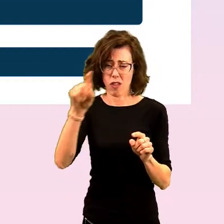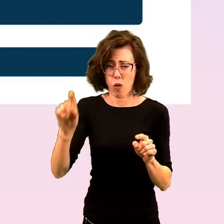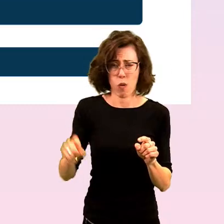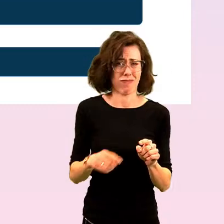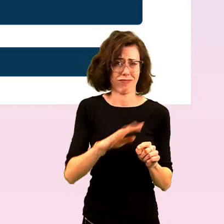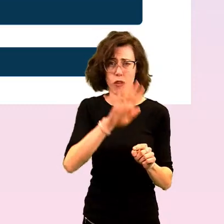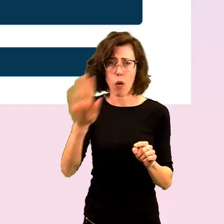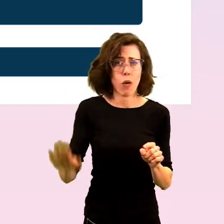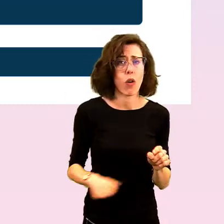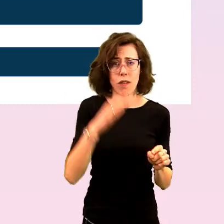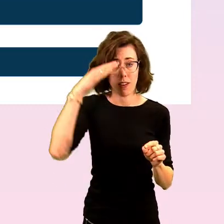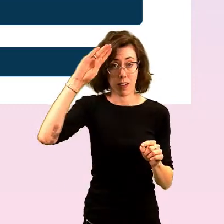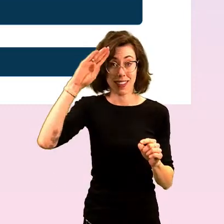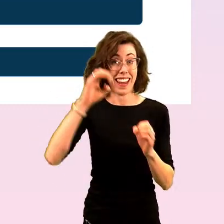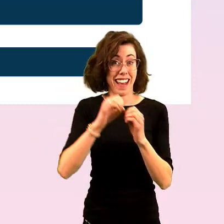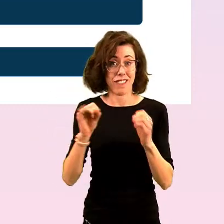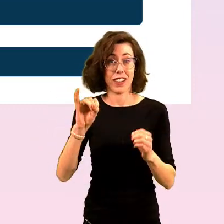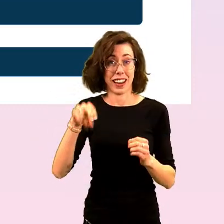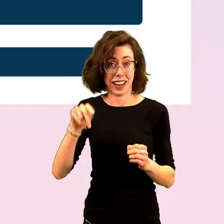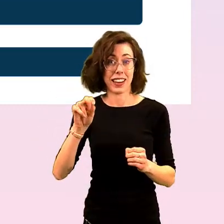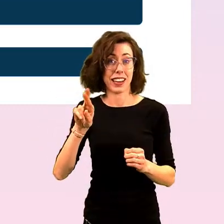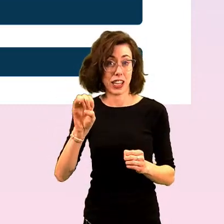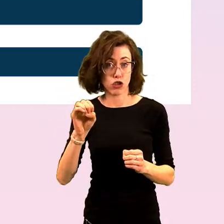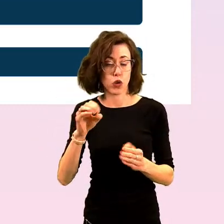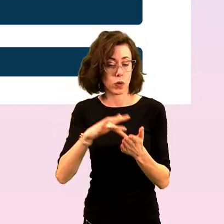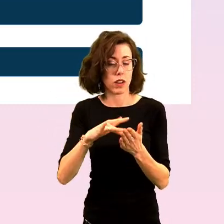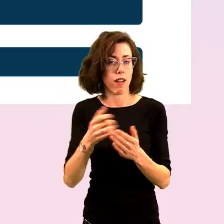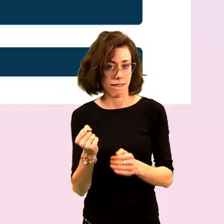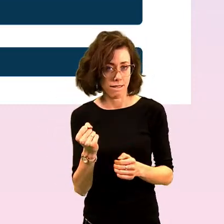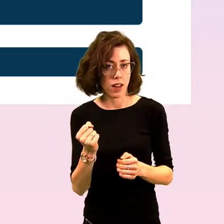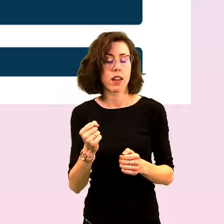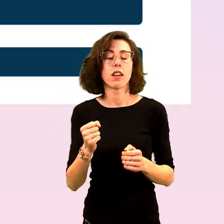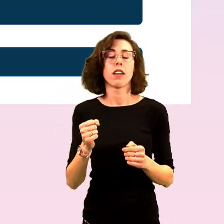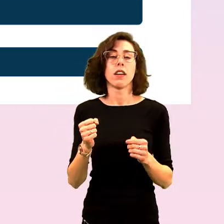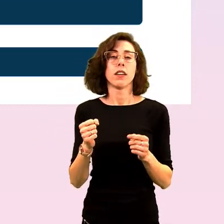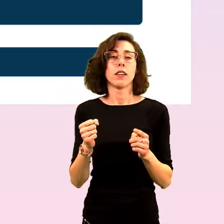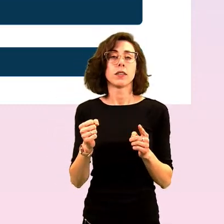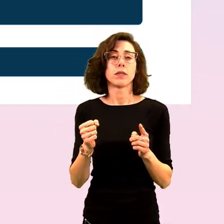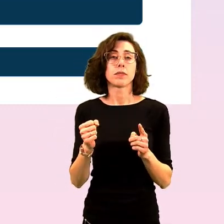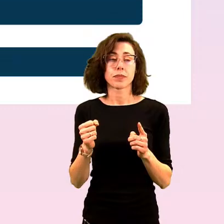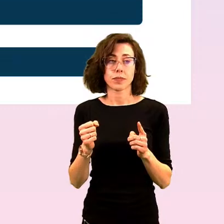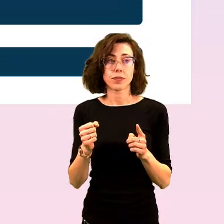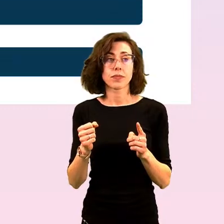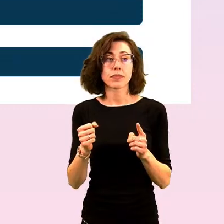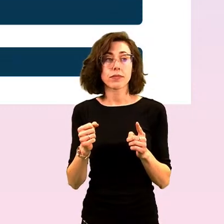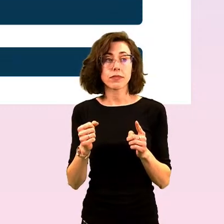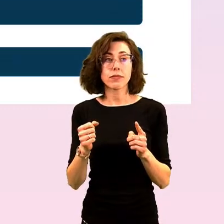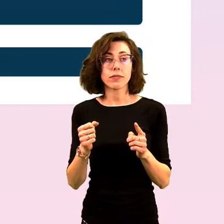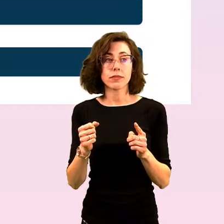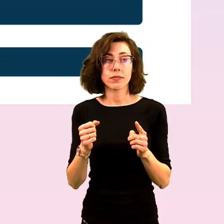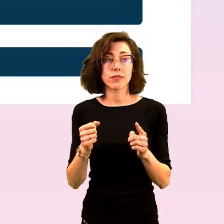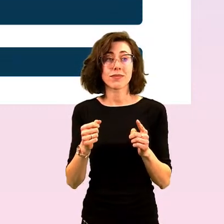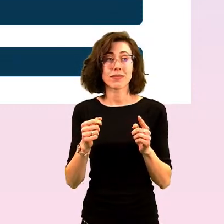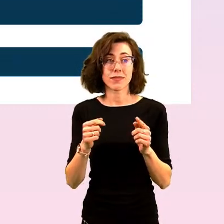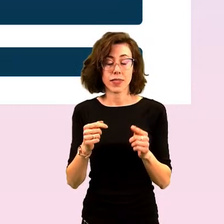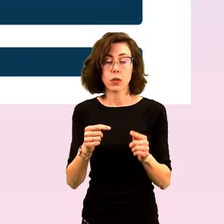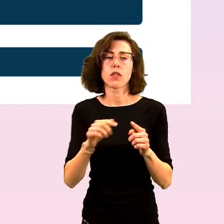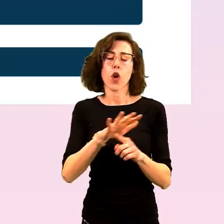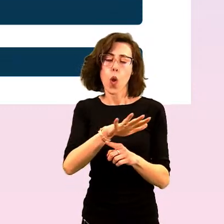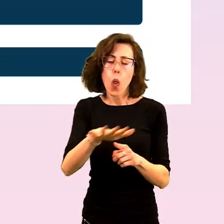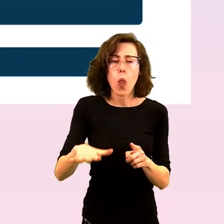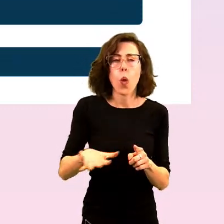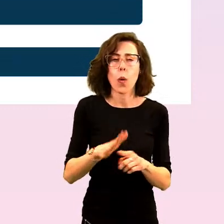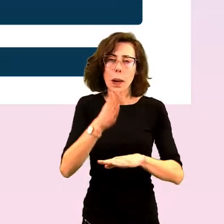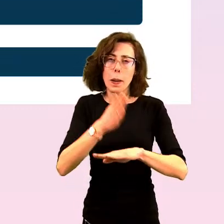has them, and then we have also a central hub that I have as well. Then added to that, we have the local employment services. There's